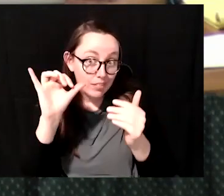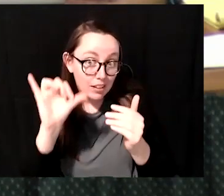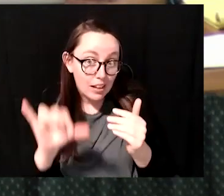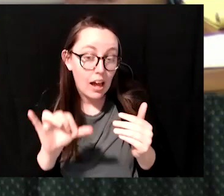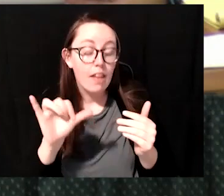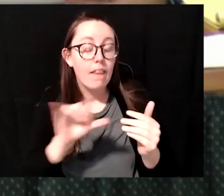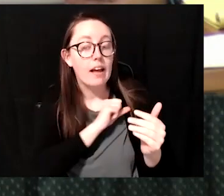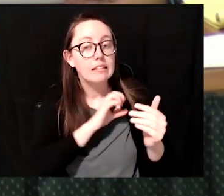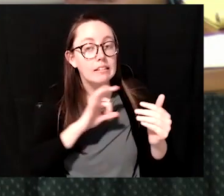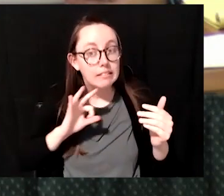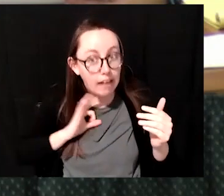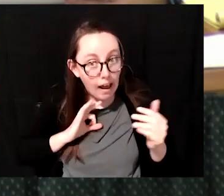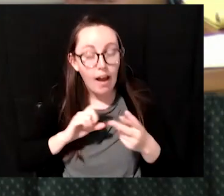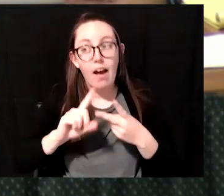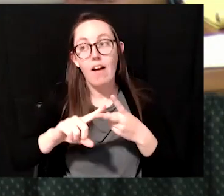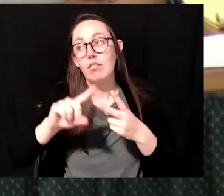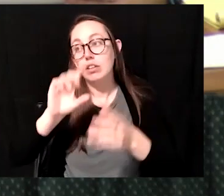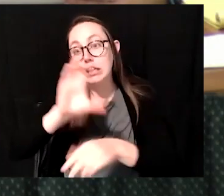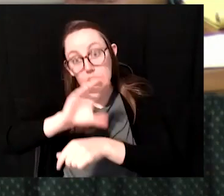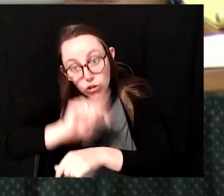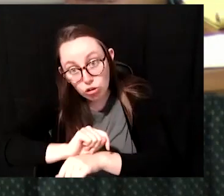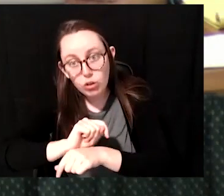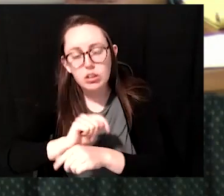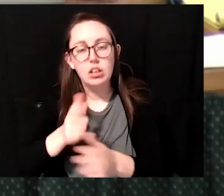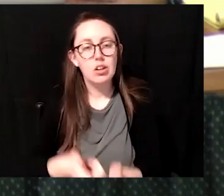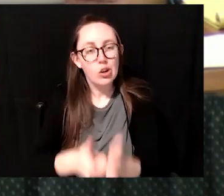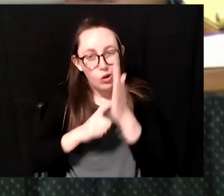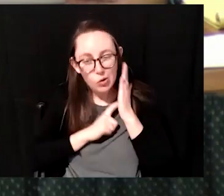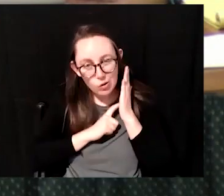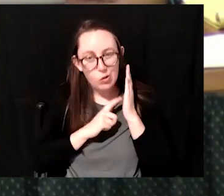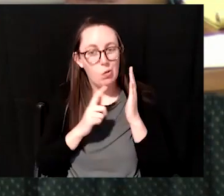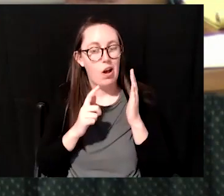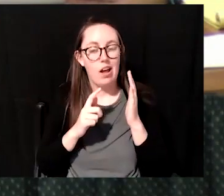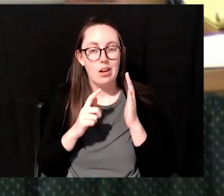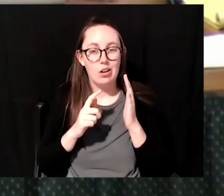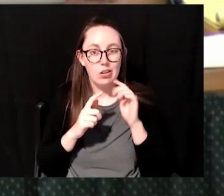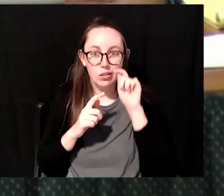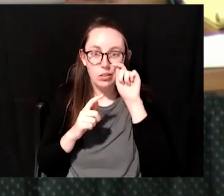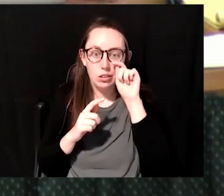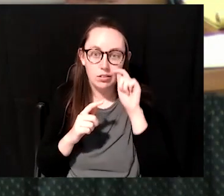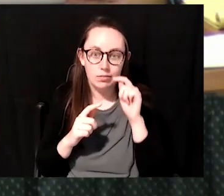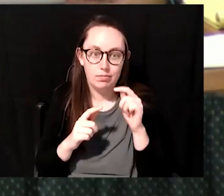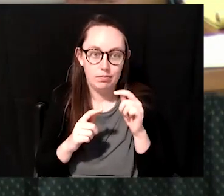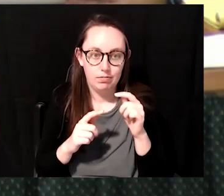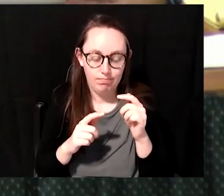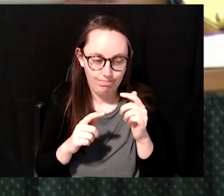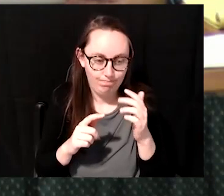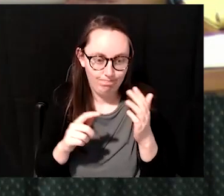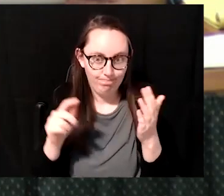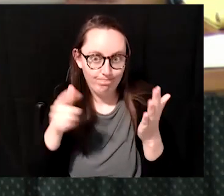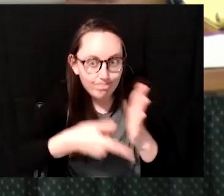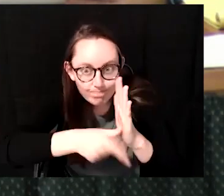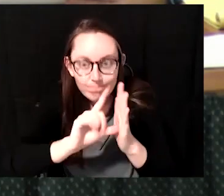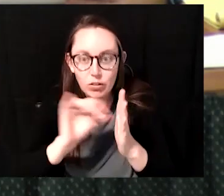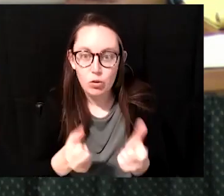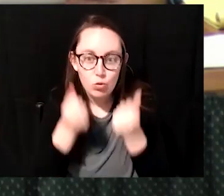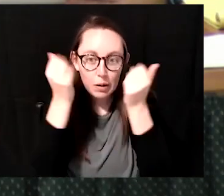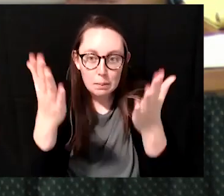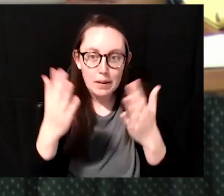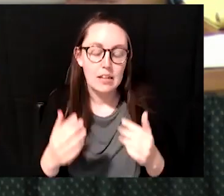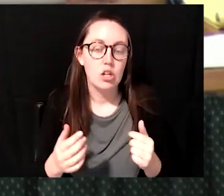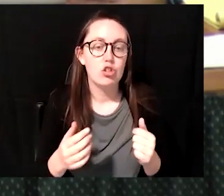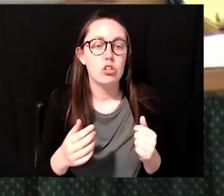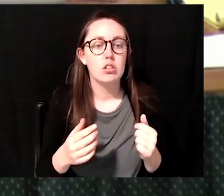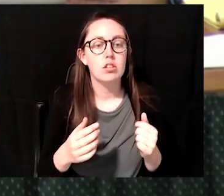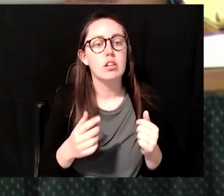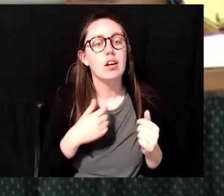report's recommendation in a manner that completes the review begun by Peter Elwell and I further believe that the community safety